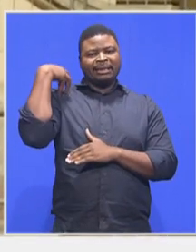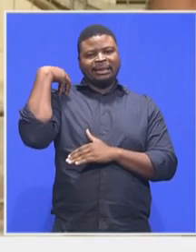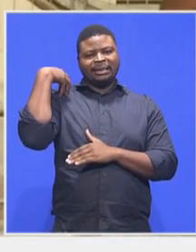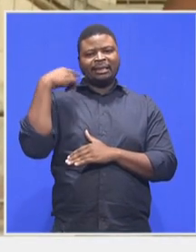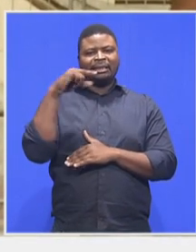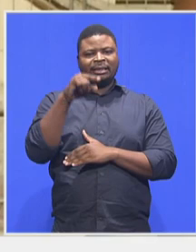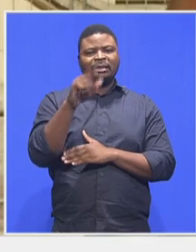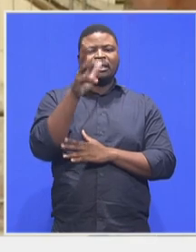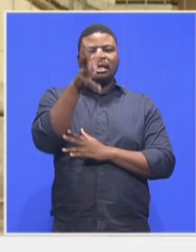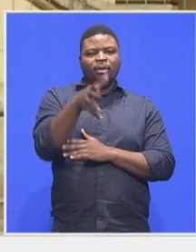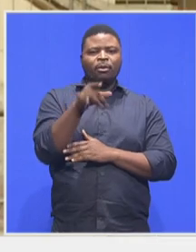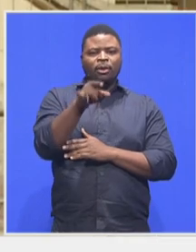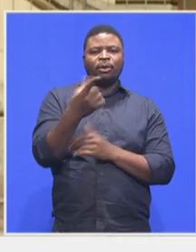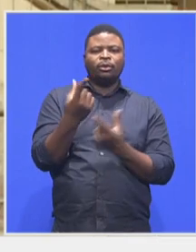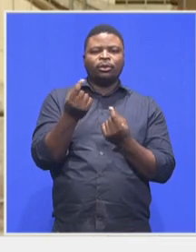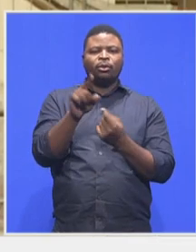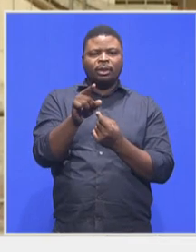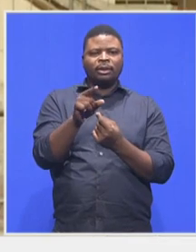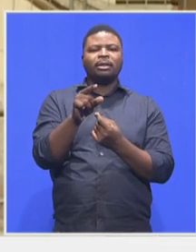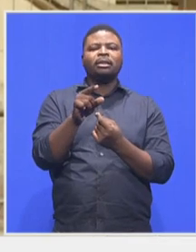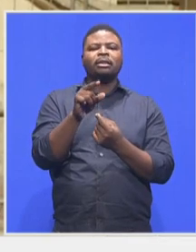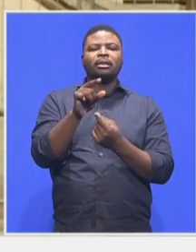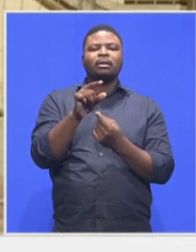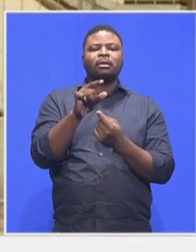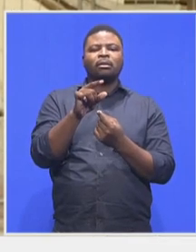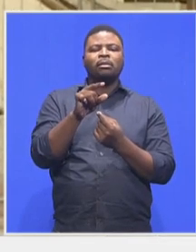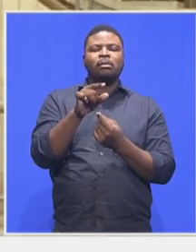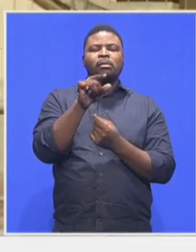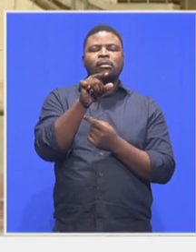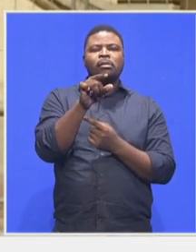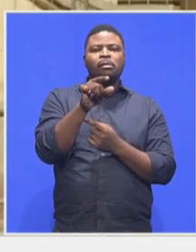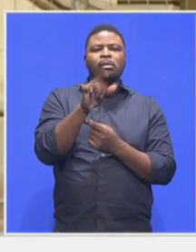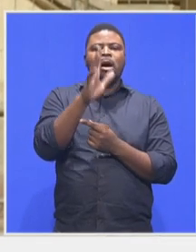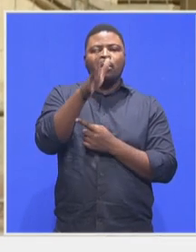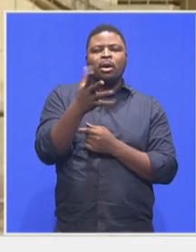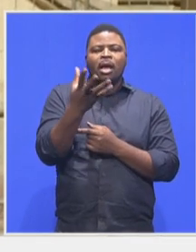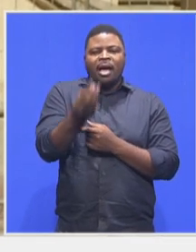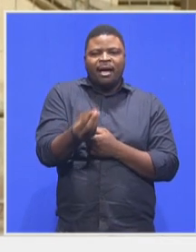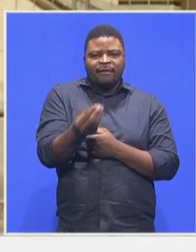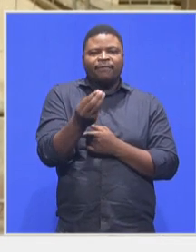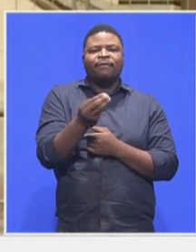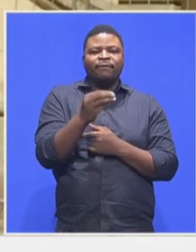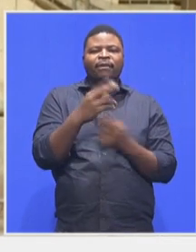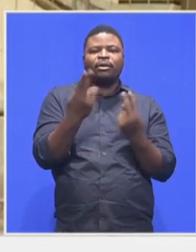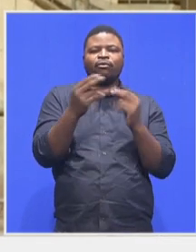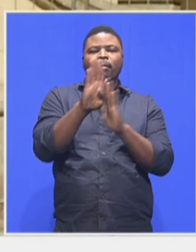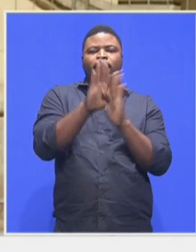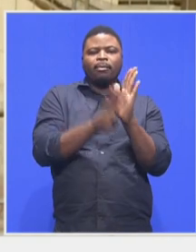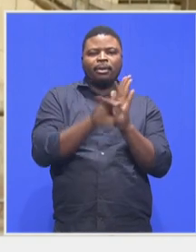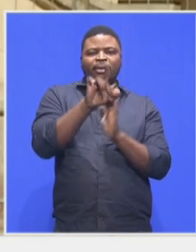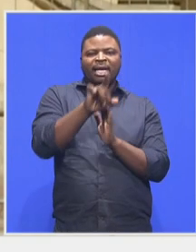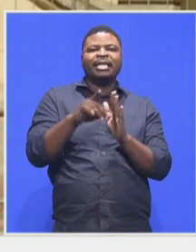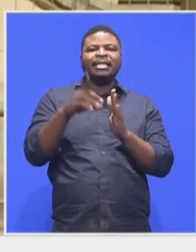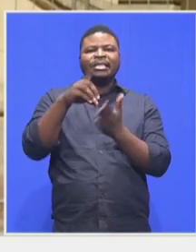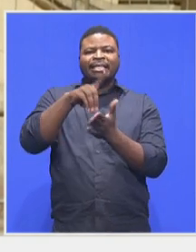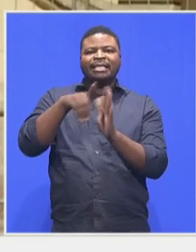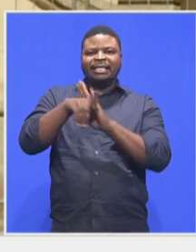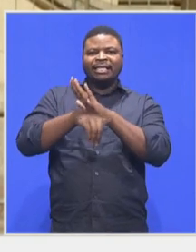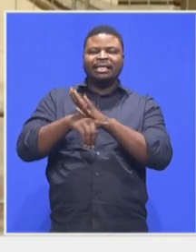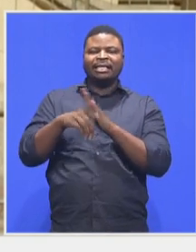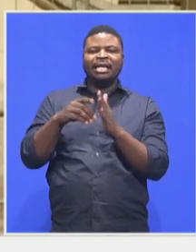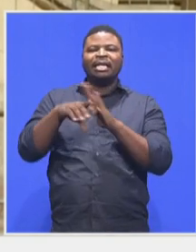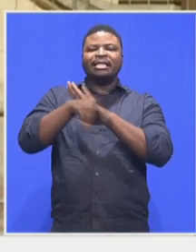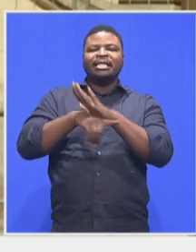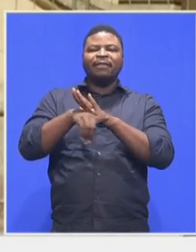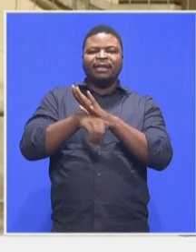will be tabling in Parliament, there will be a division of revenue bill, which deals with the allocation of